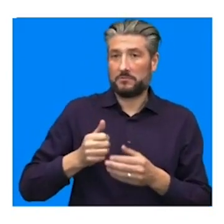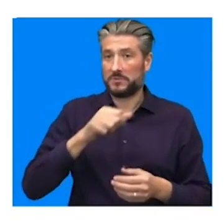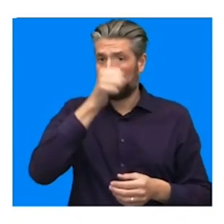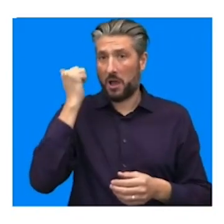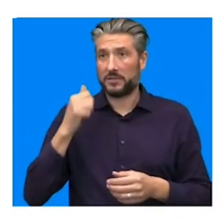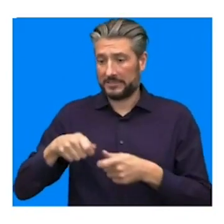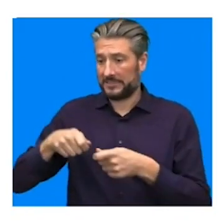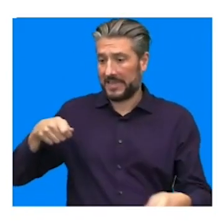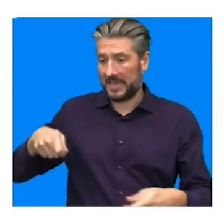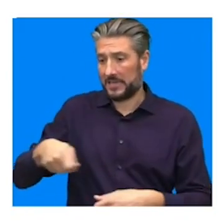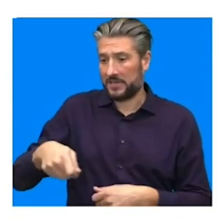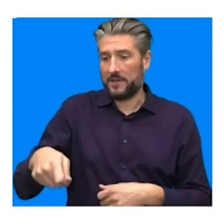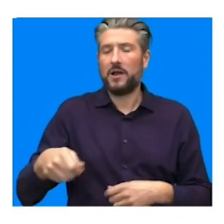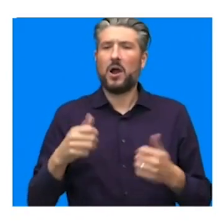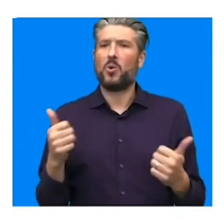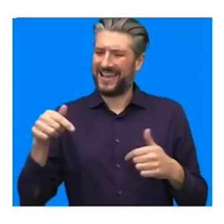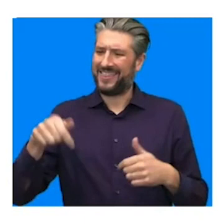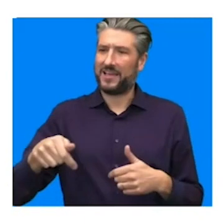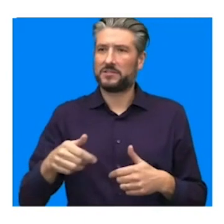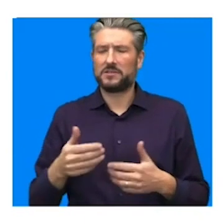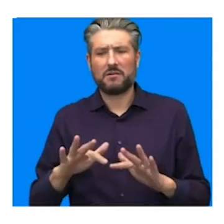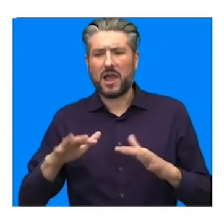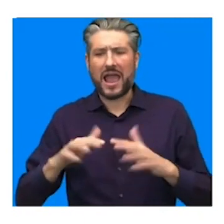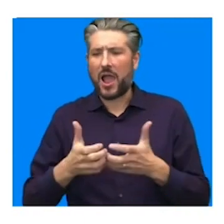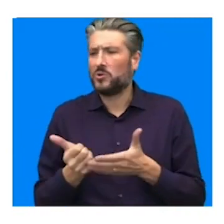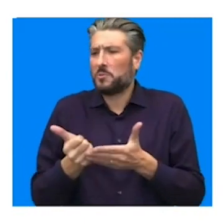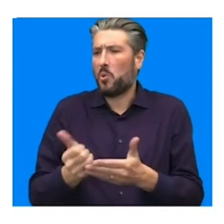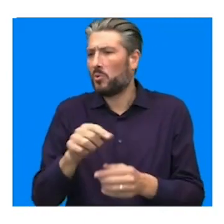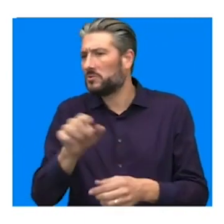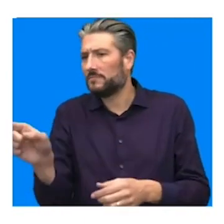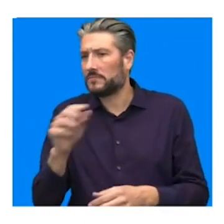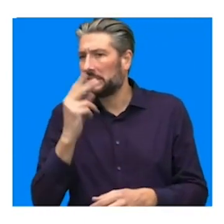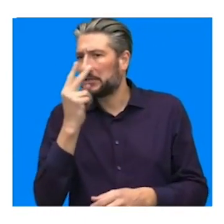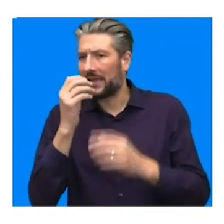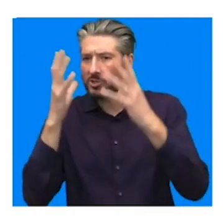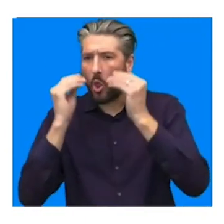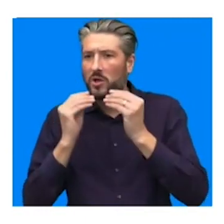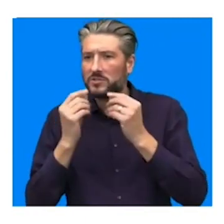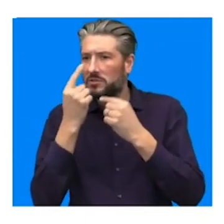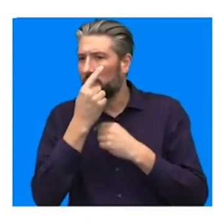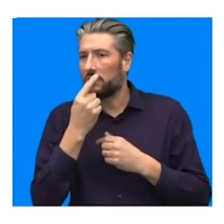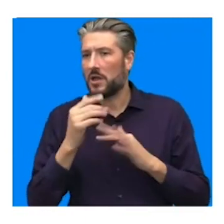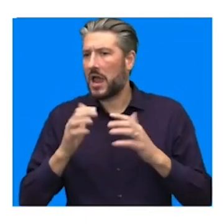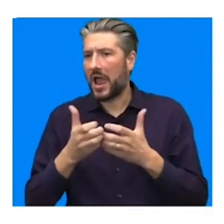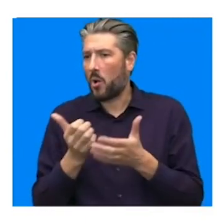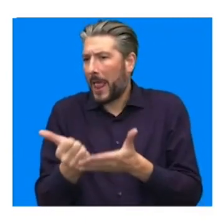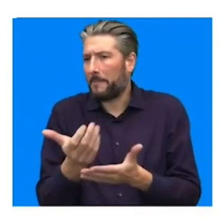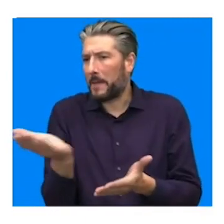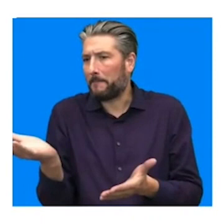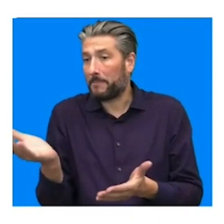support people with sight loss move around, with confidence, with comfort, and is it something that would be attractive to